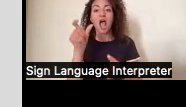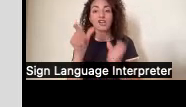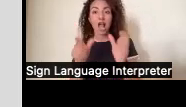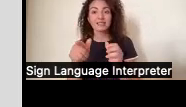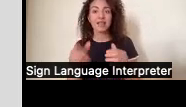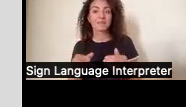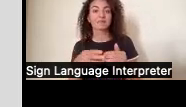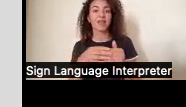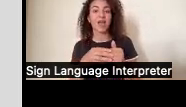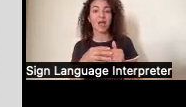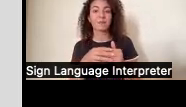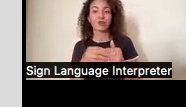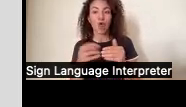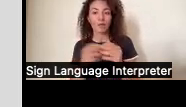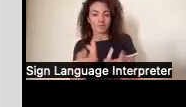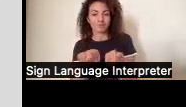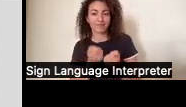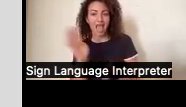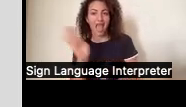receiving the cash assistance.